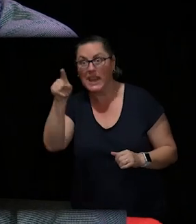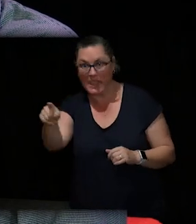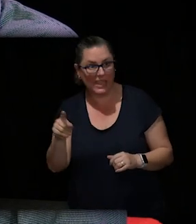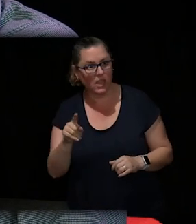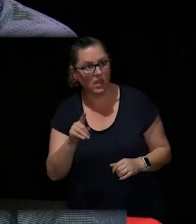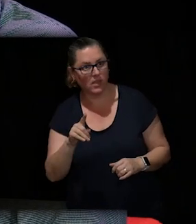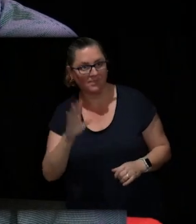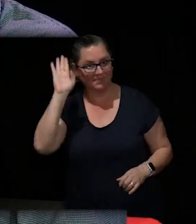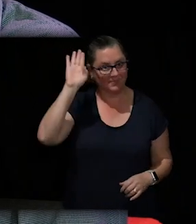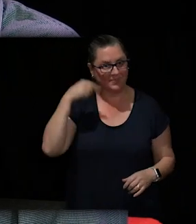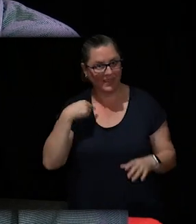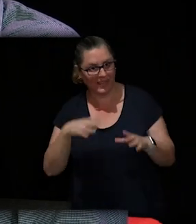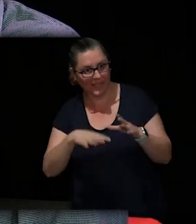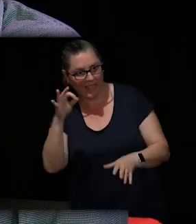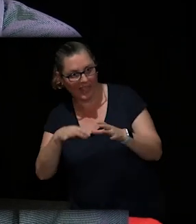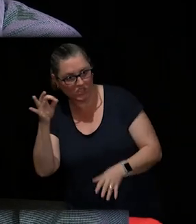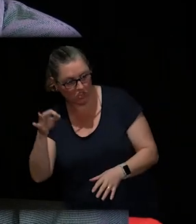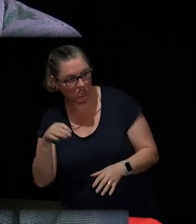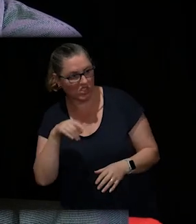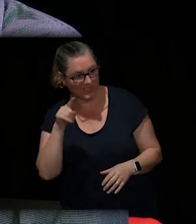won't be as bad as he is as a candidate, but he's worse.